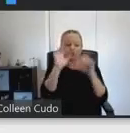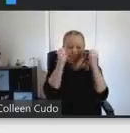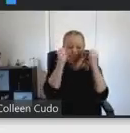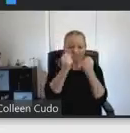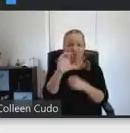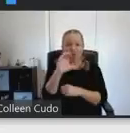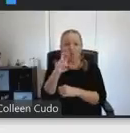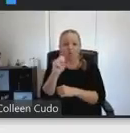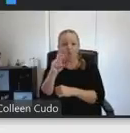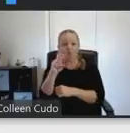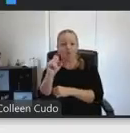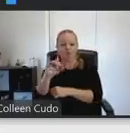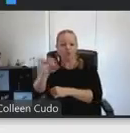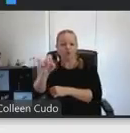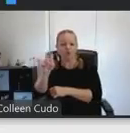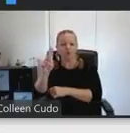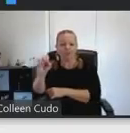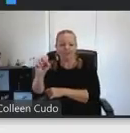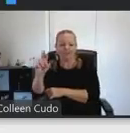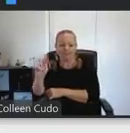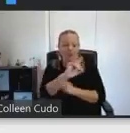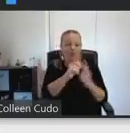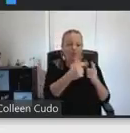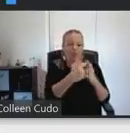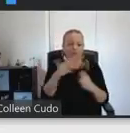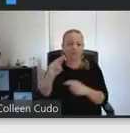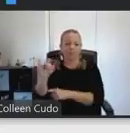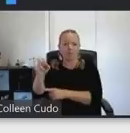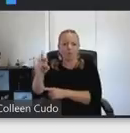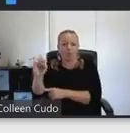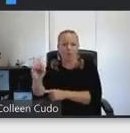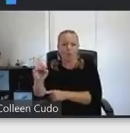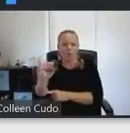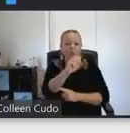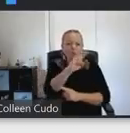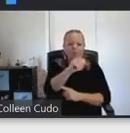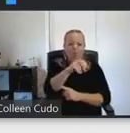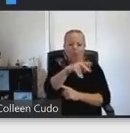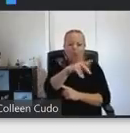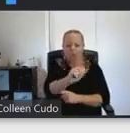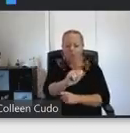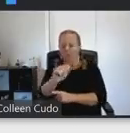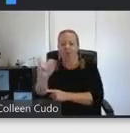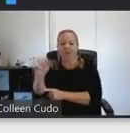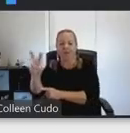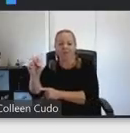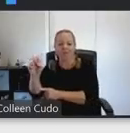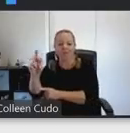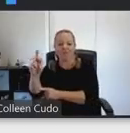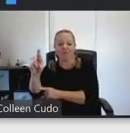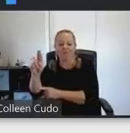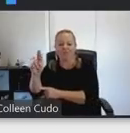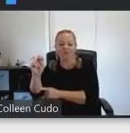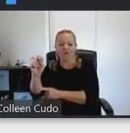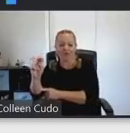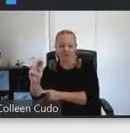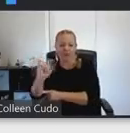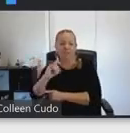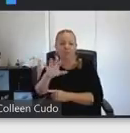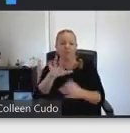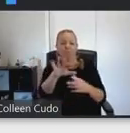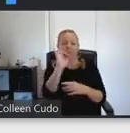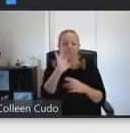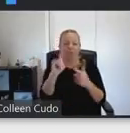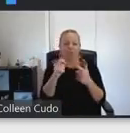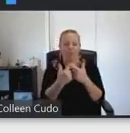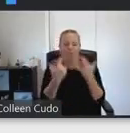Crawford, Jackson, La Crosse, Monroe, Trempealeau, and Vernon. I'm going to select La Crosse now to keep our